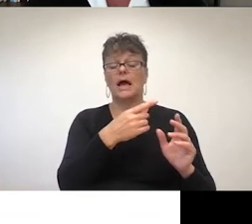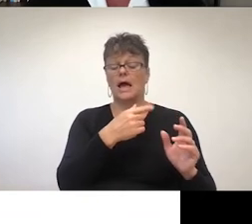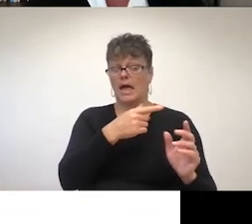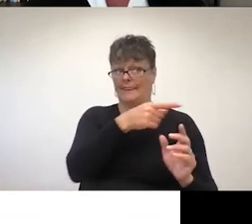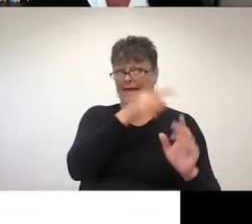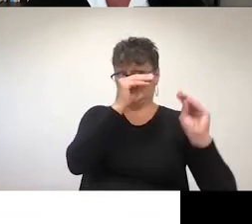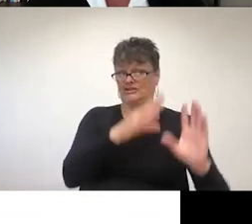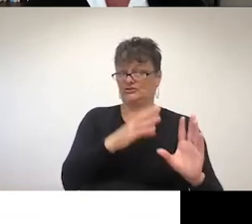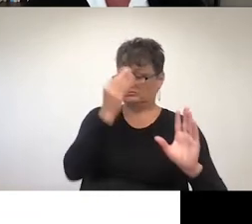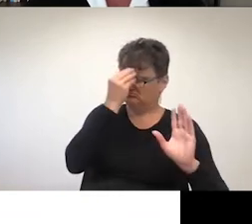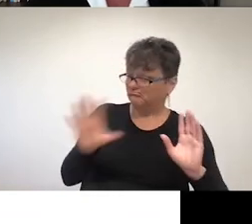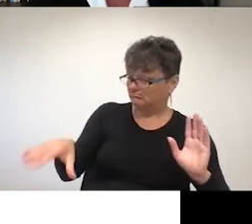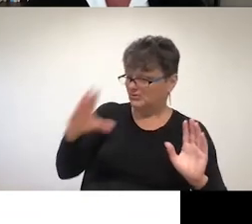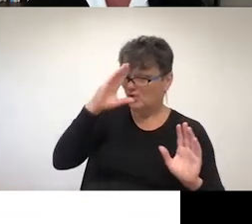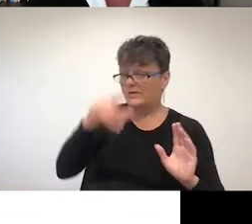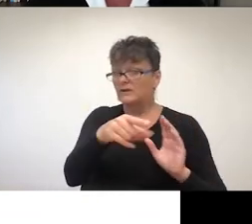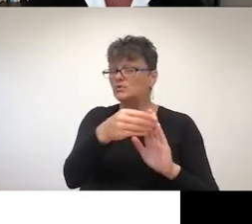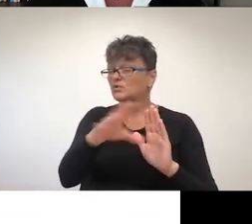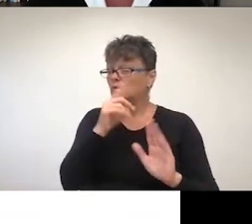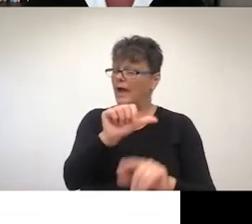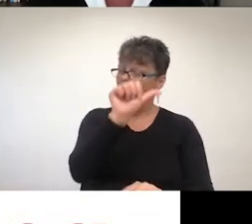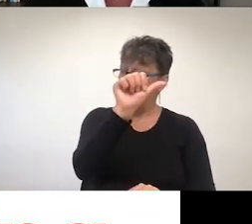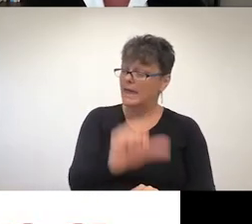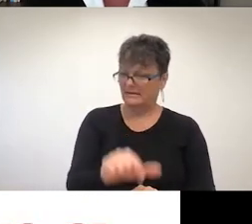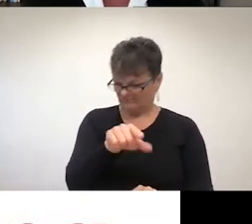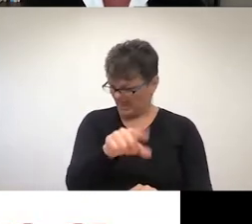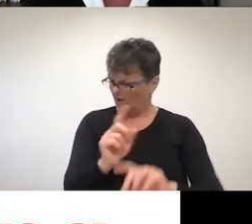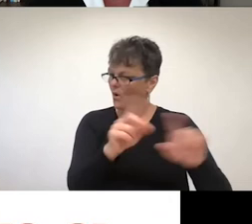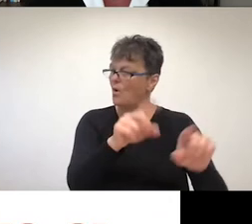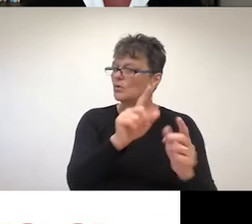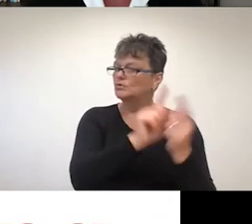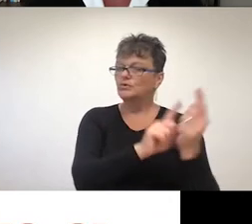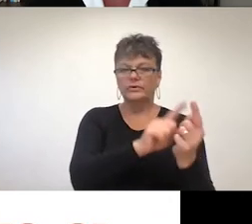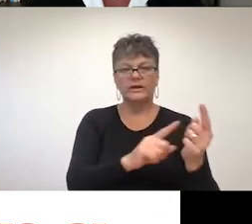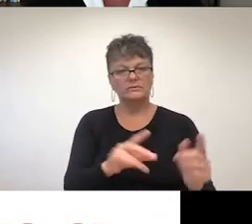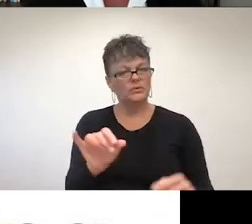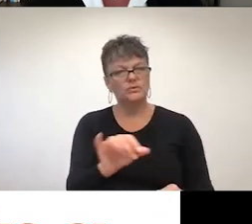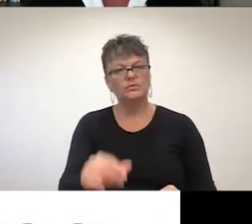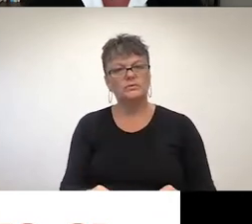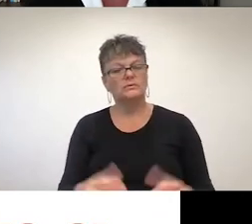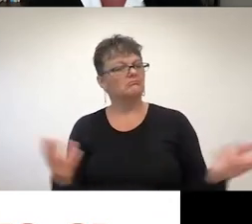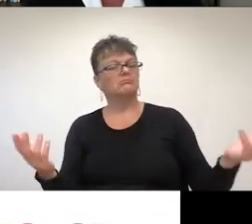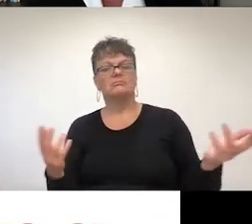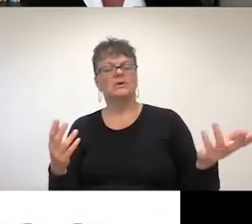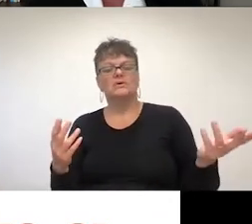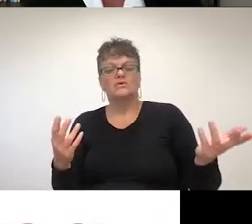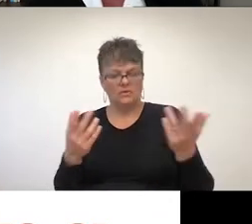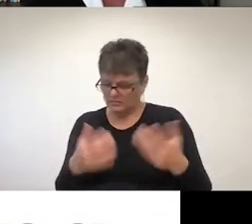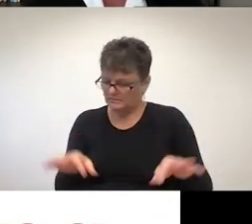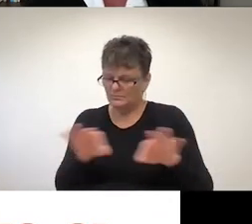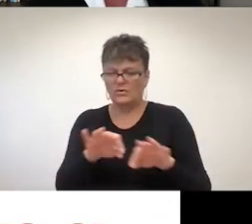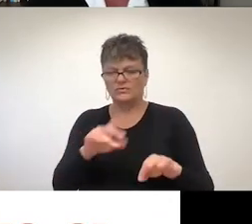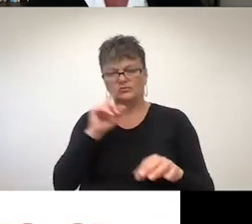let's encourage our students to take advantage of the supports that we offer to them. And let's also coach effective learning behaviors